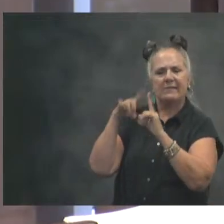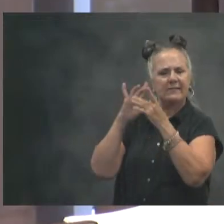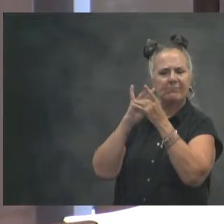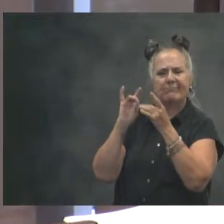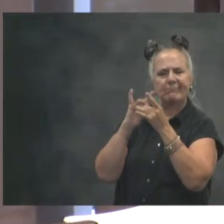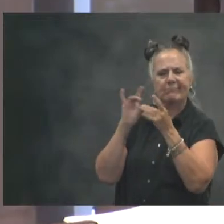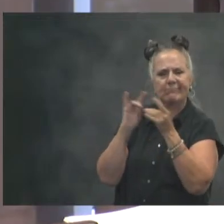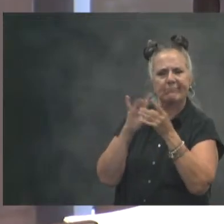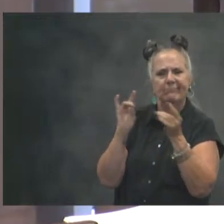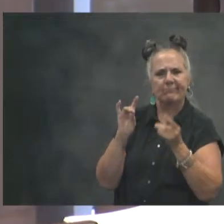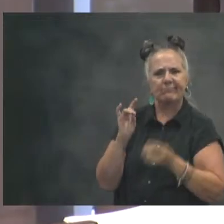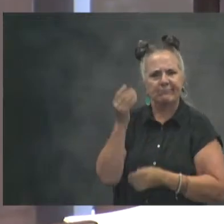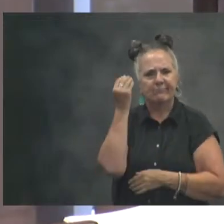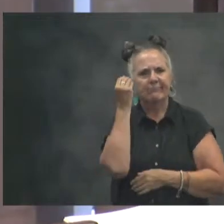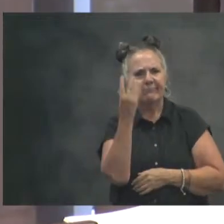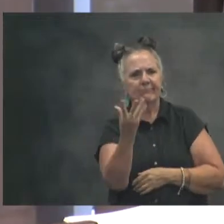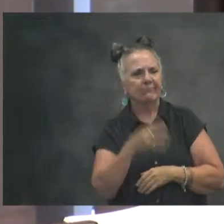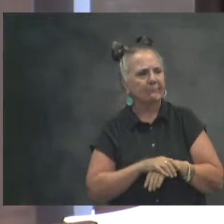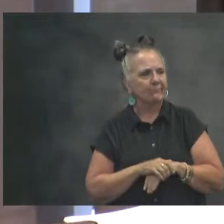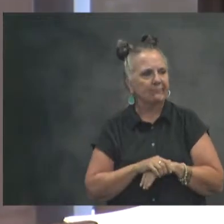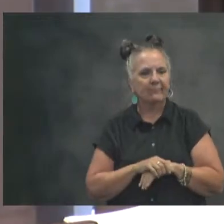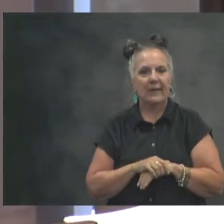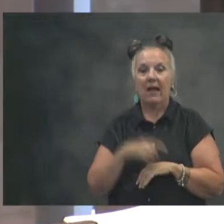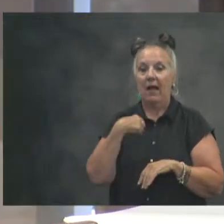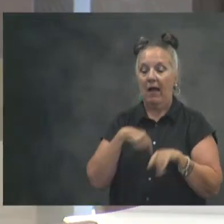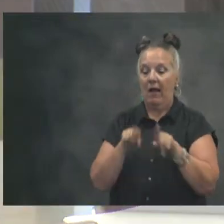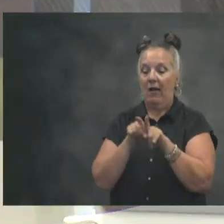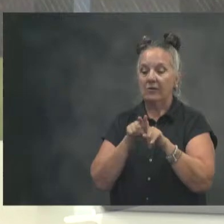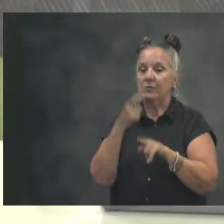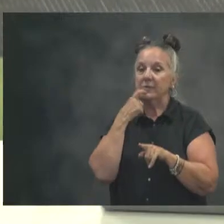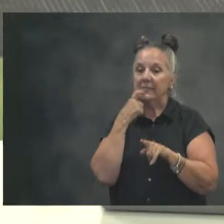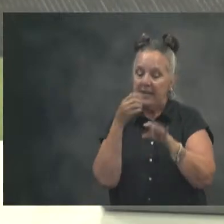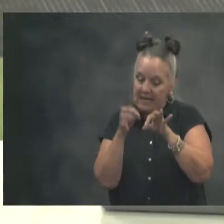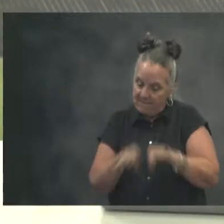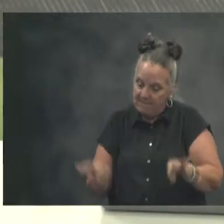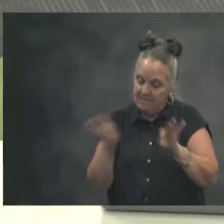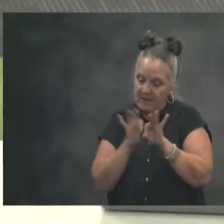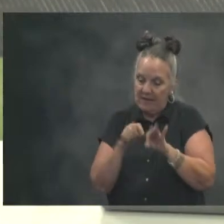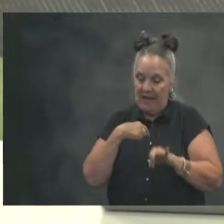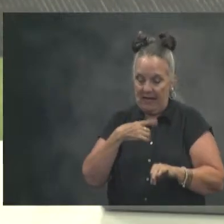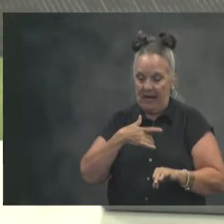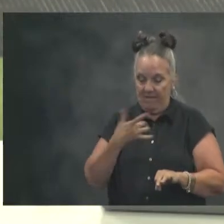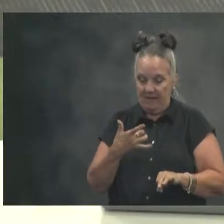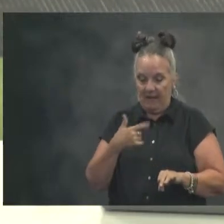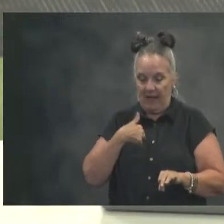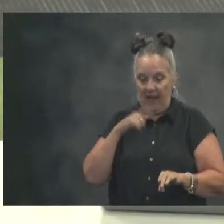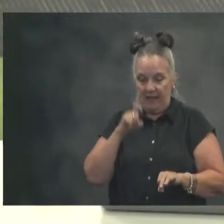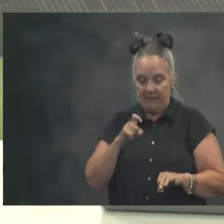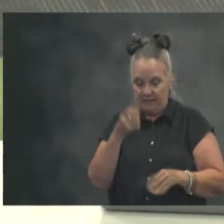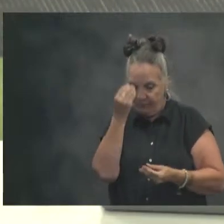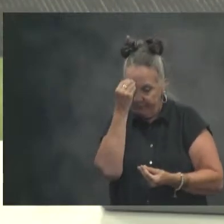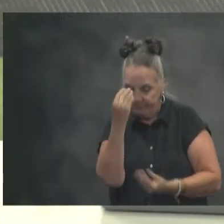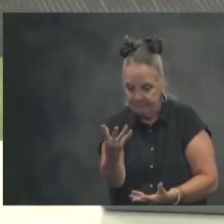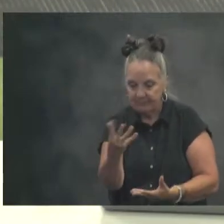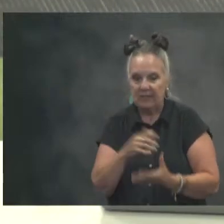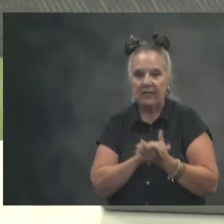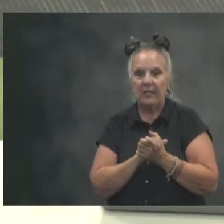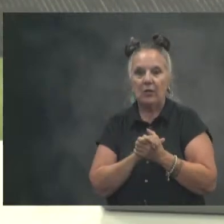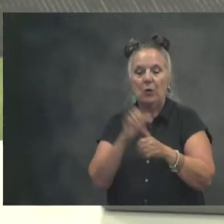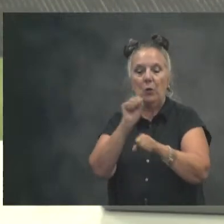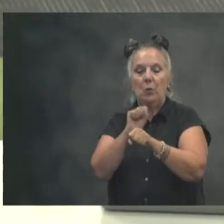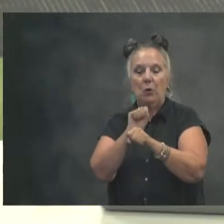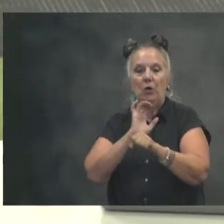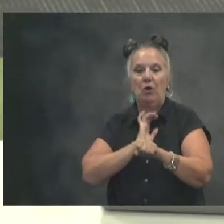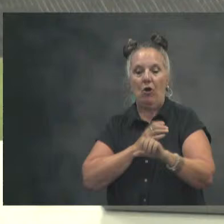Dr. Webster. Absolutely. And I also want to say something that's very important, and I feel very compelled to acknowledge again the work that